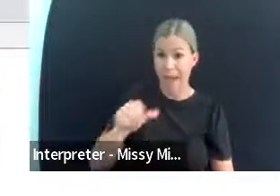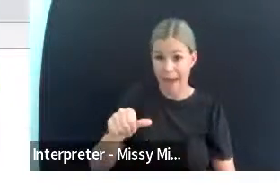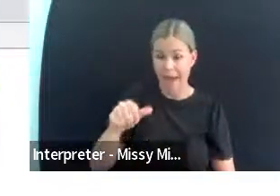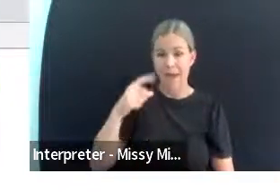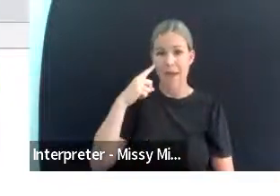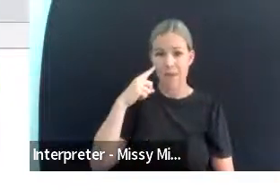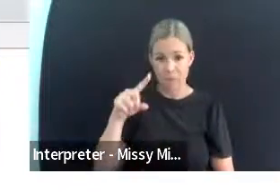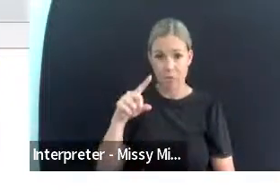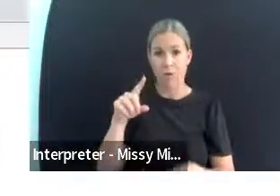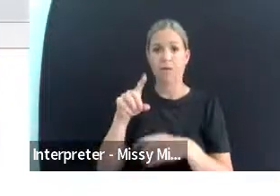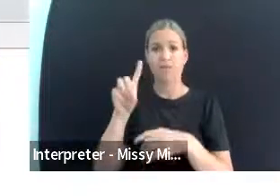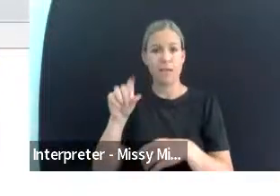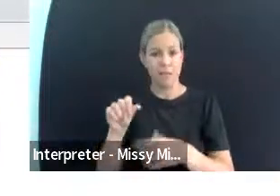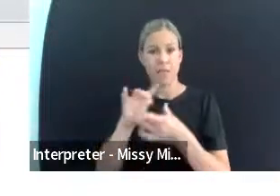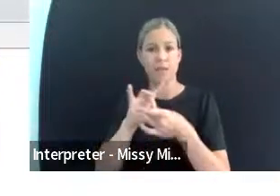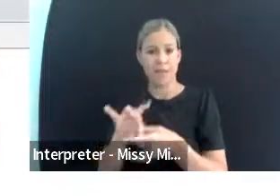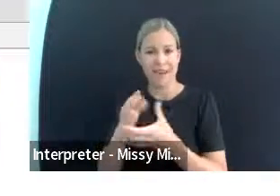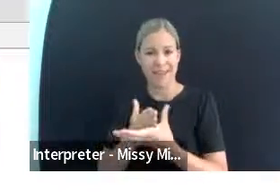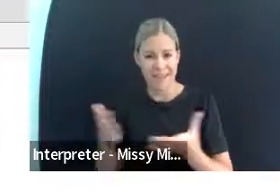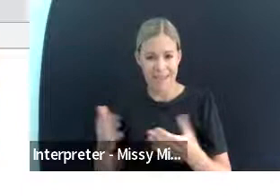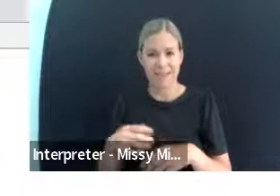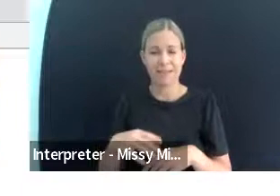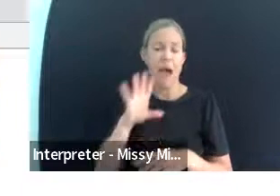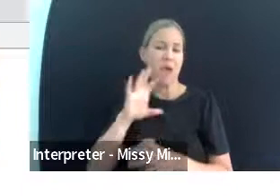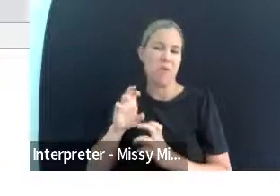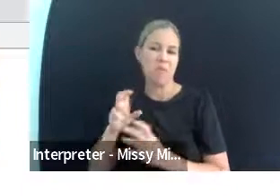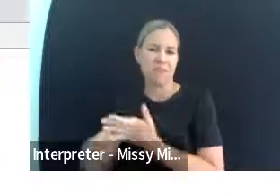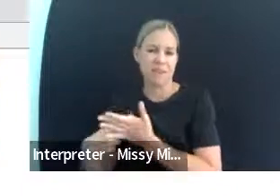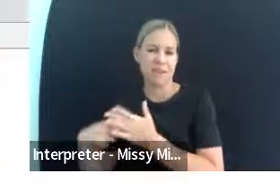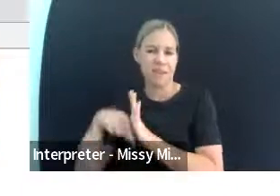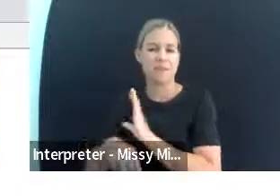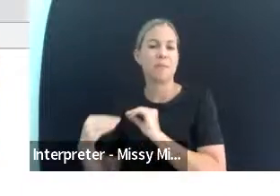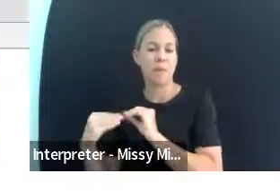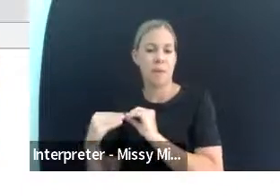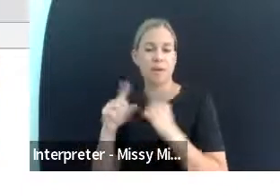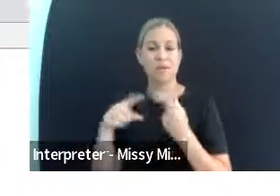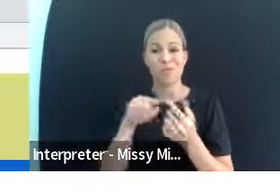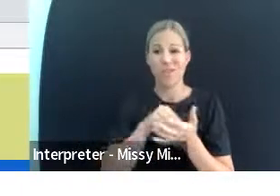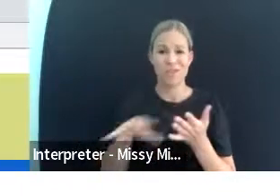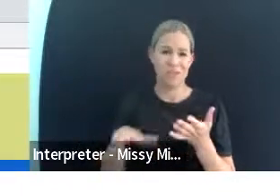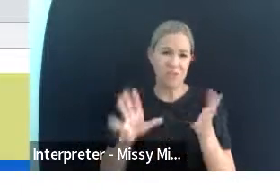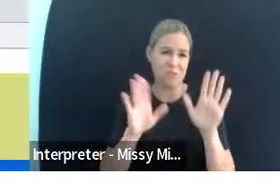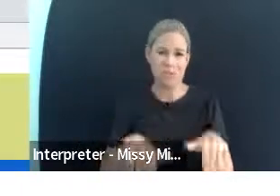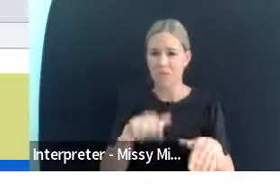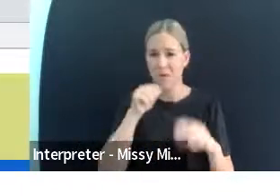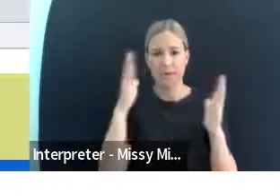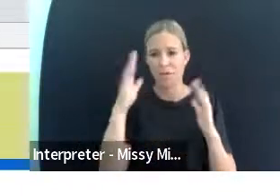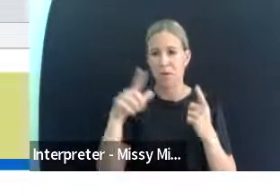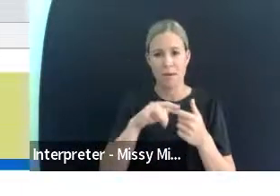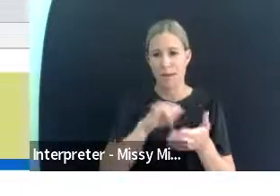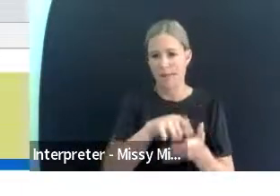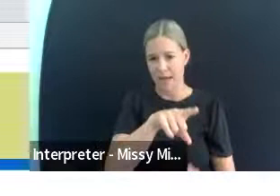we talk about a person who's not a student, because while you're a student, you don't really need to worry about those.